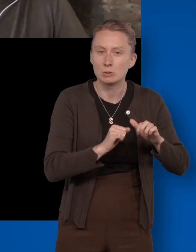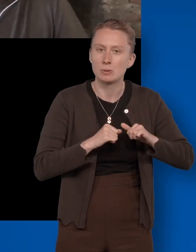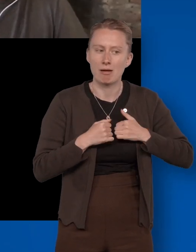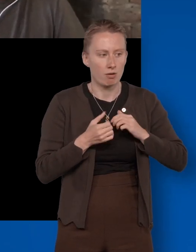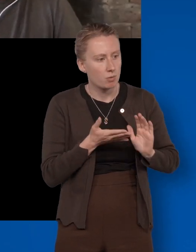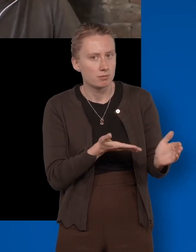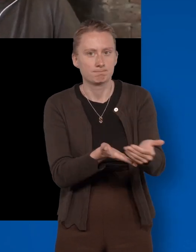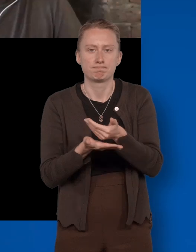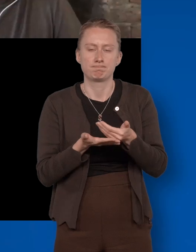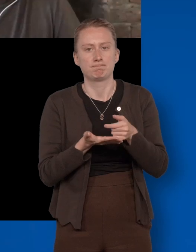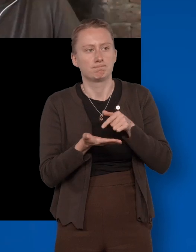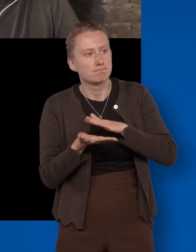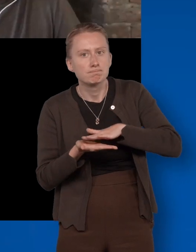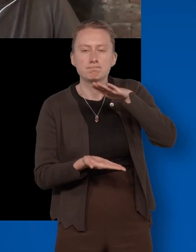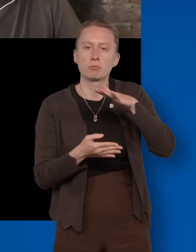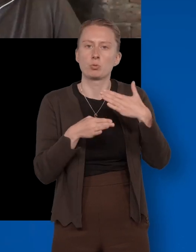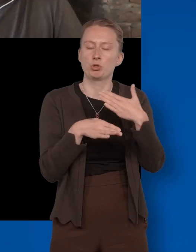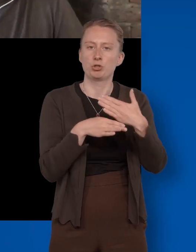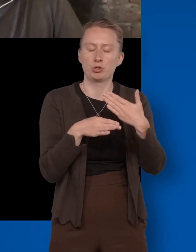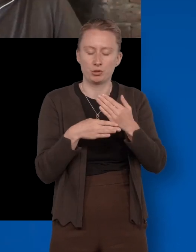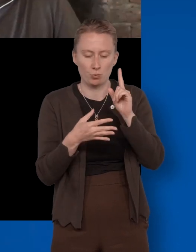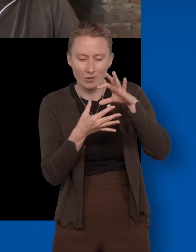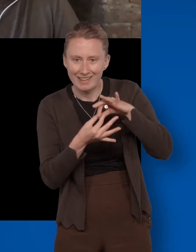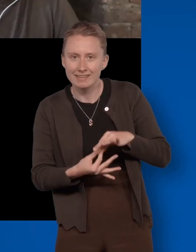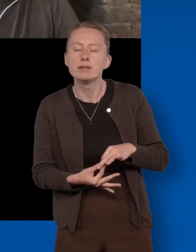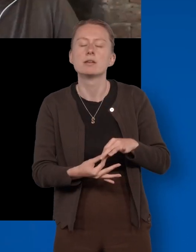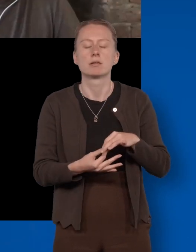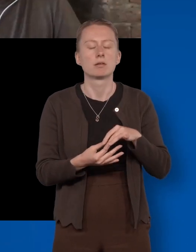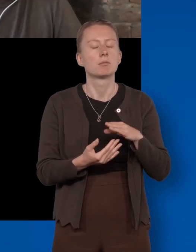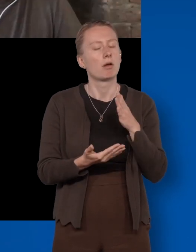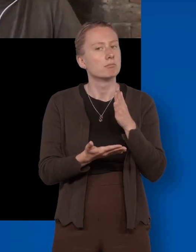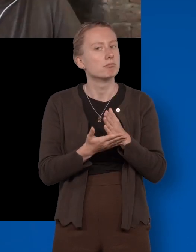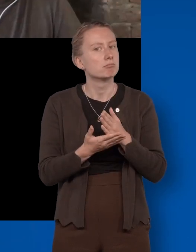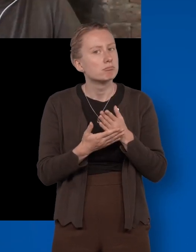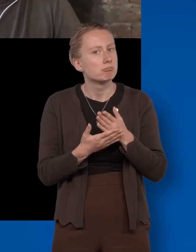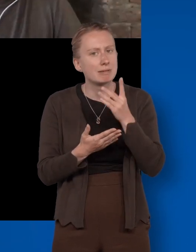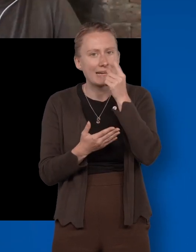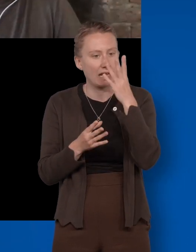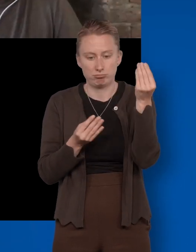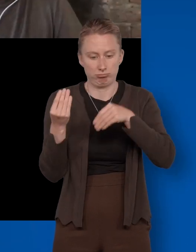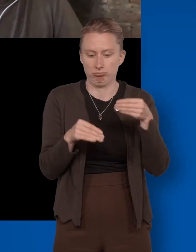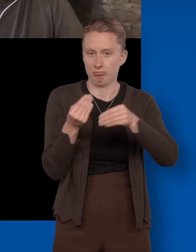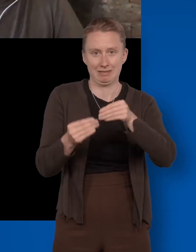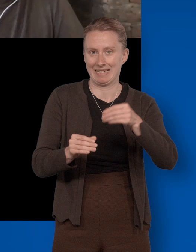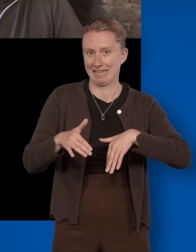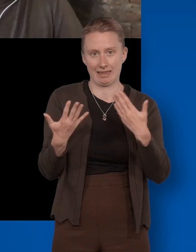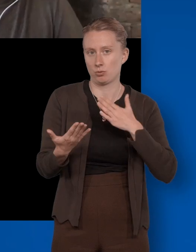our corpus of our body of work, basically. But it's completely you can throw anything in there,